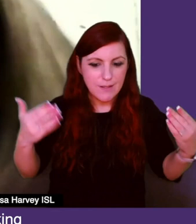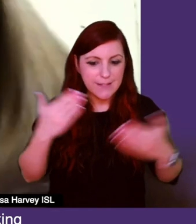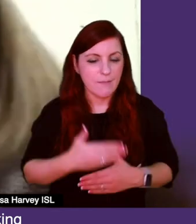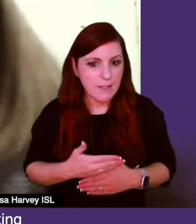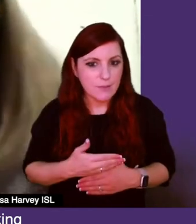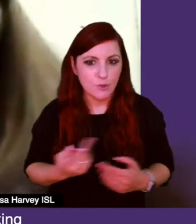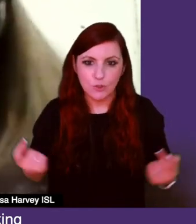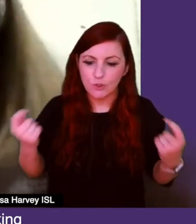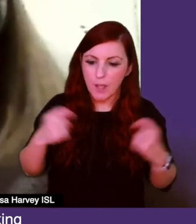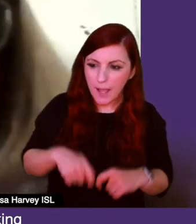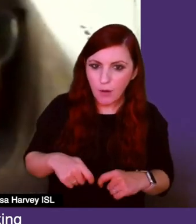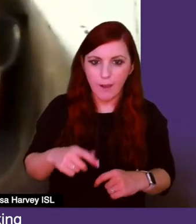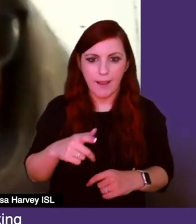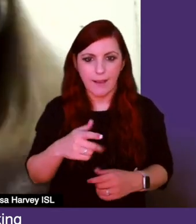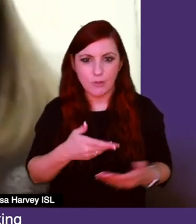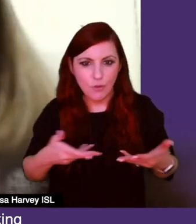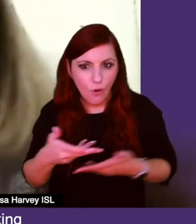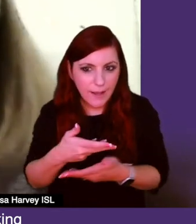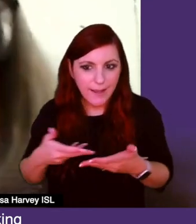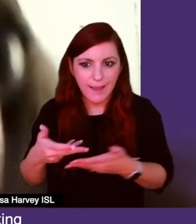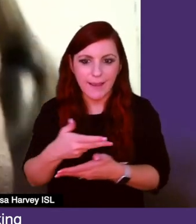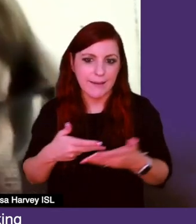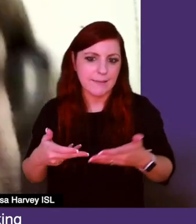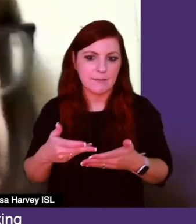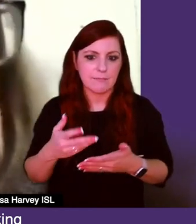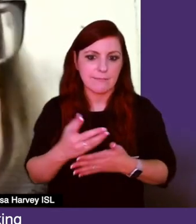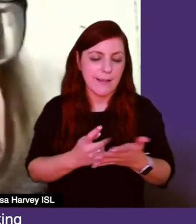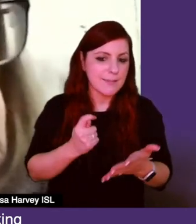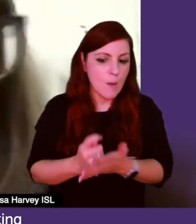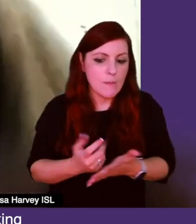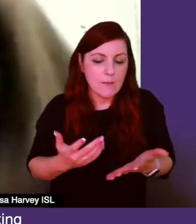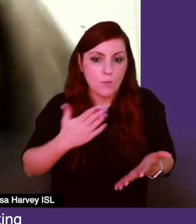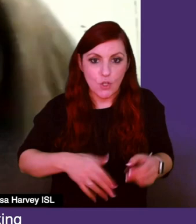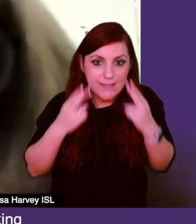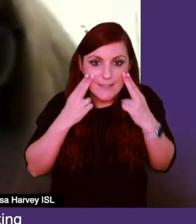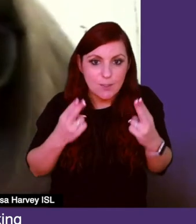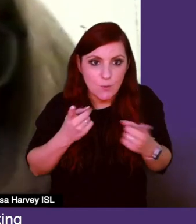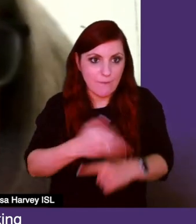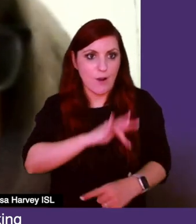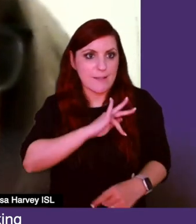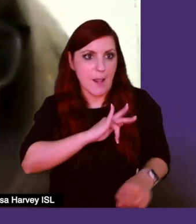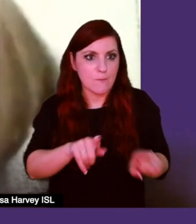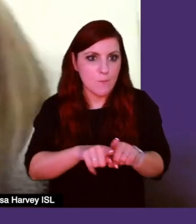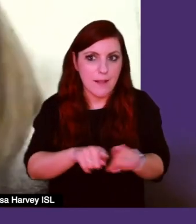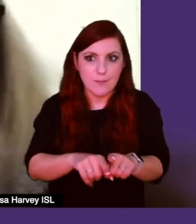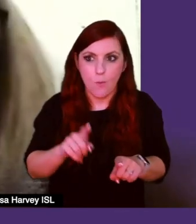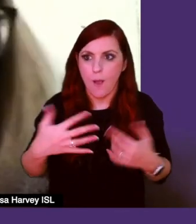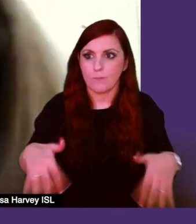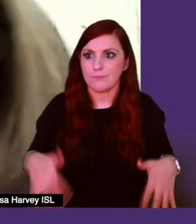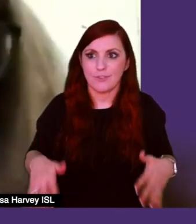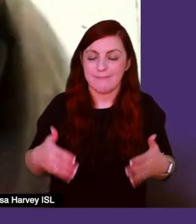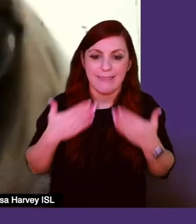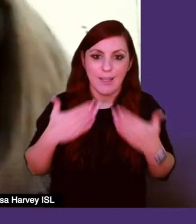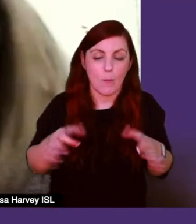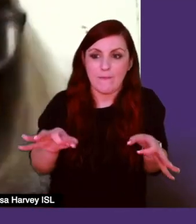tonight, sharing and talking. And sometimes we just need to do that for ourselves. So listen, it was